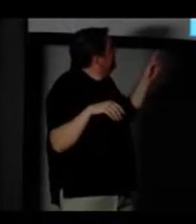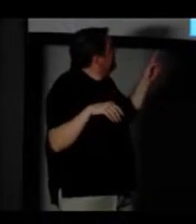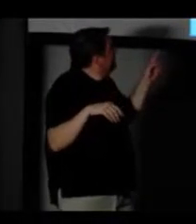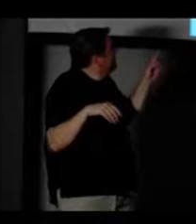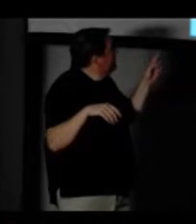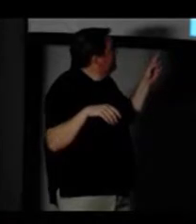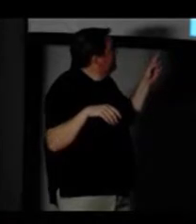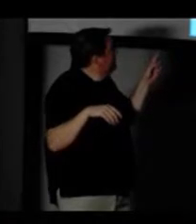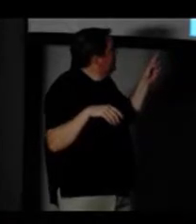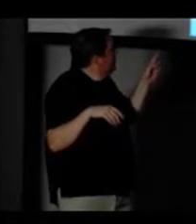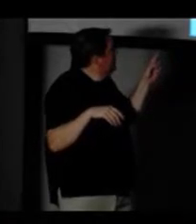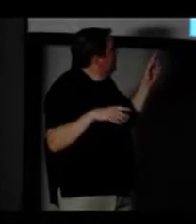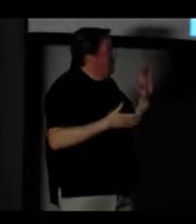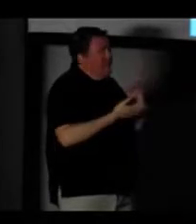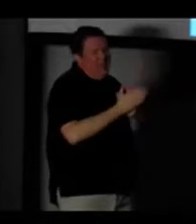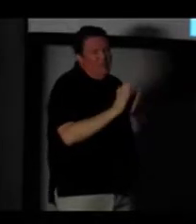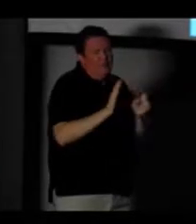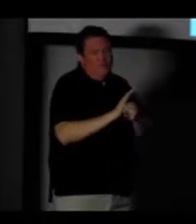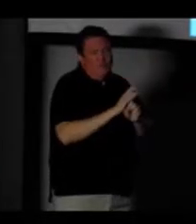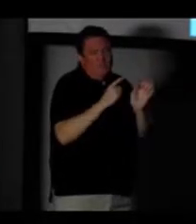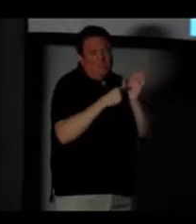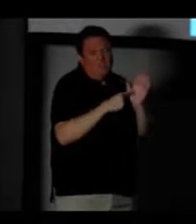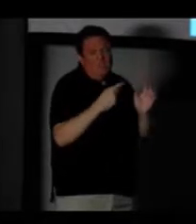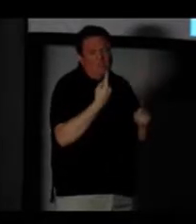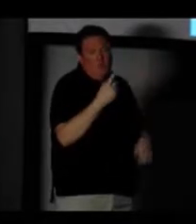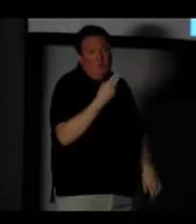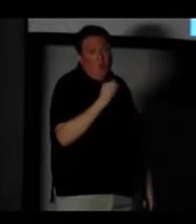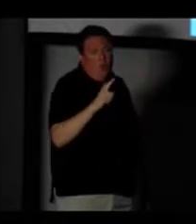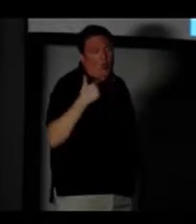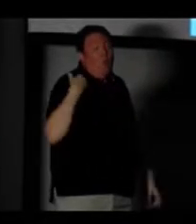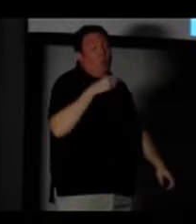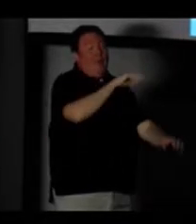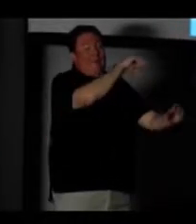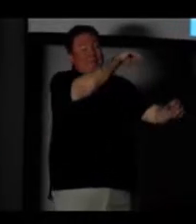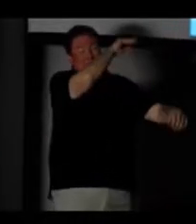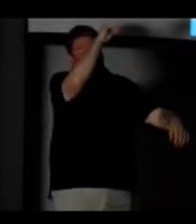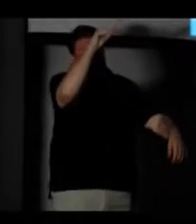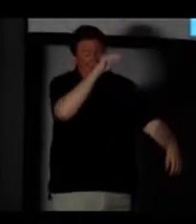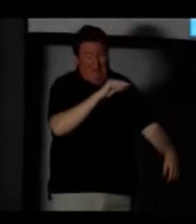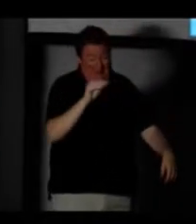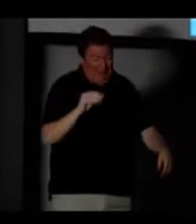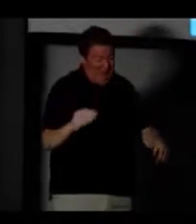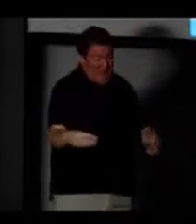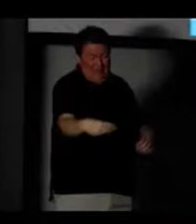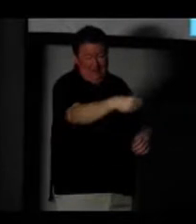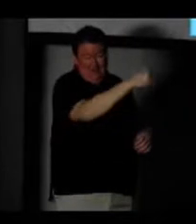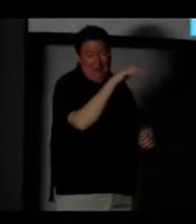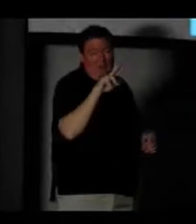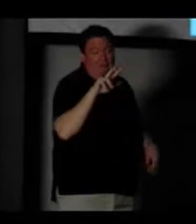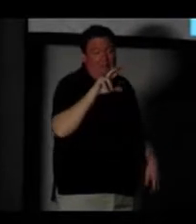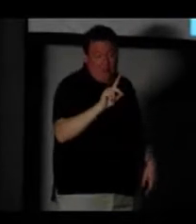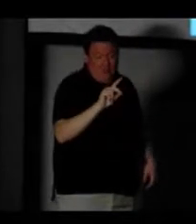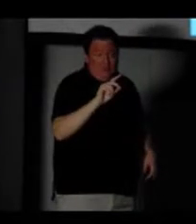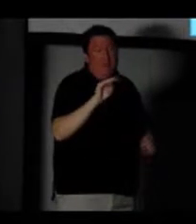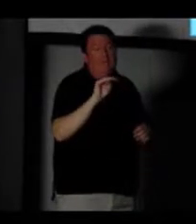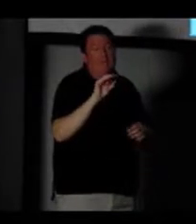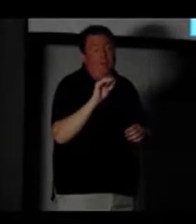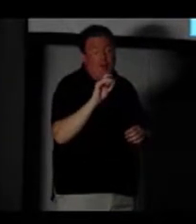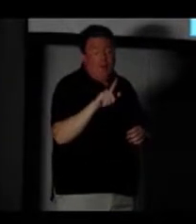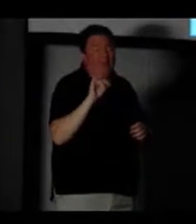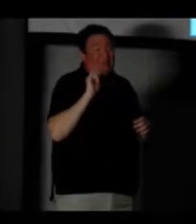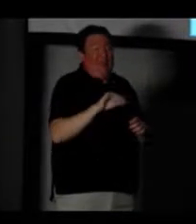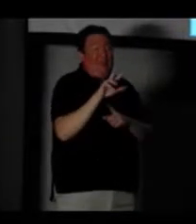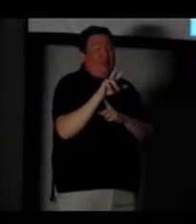became a star exhibit in one of our halls. We did a 3D image of it before we, 3D model of it, before we put it into the hall. That